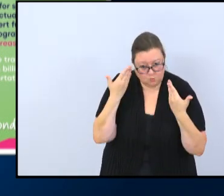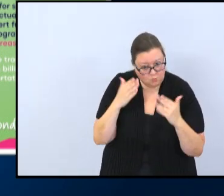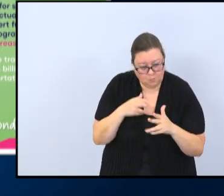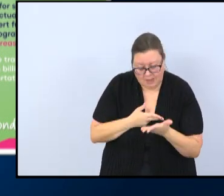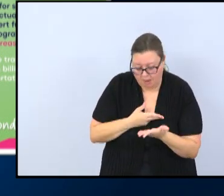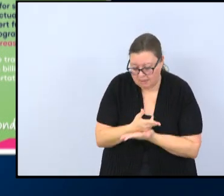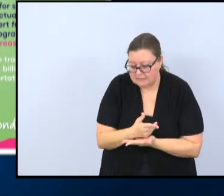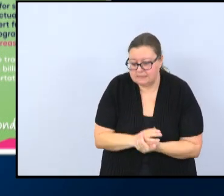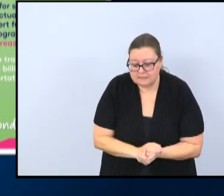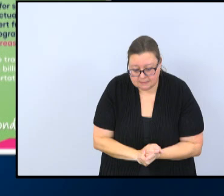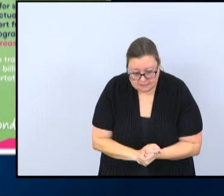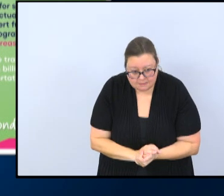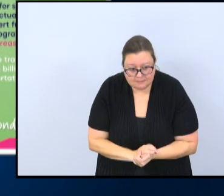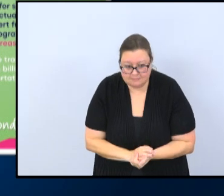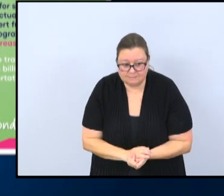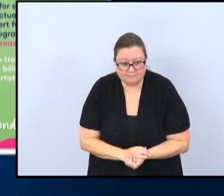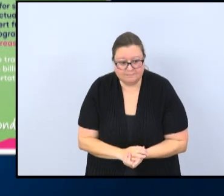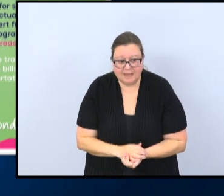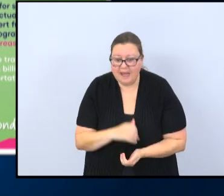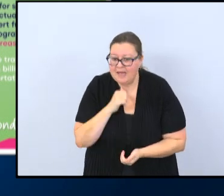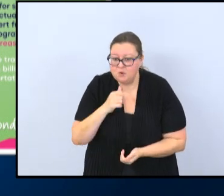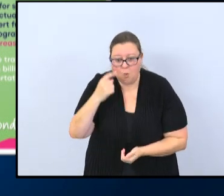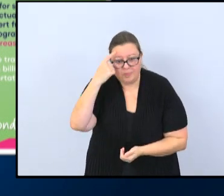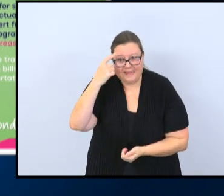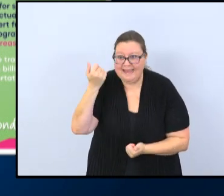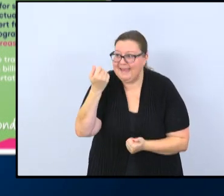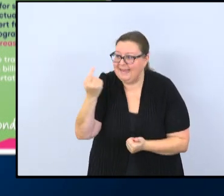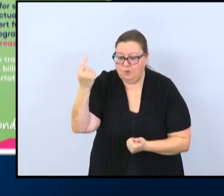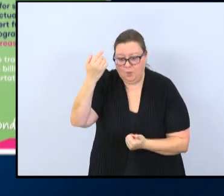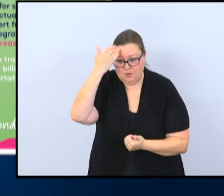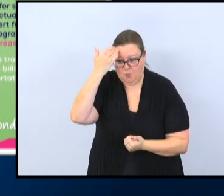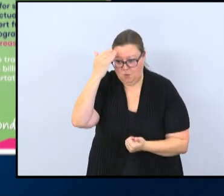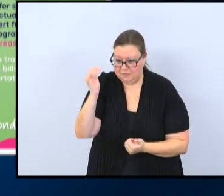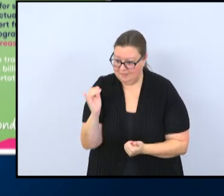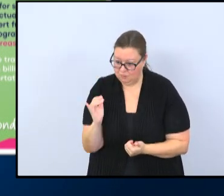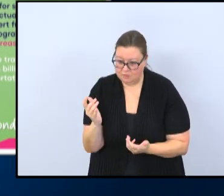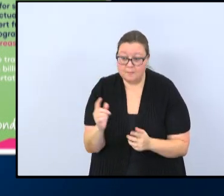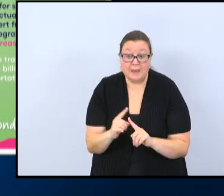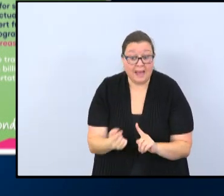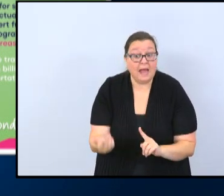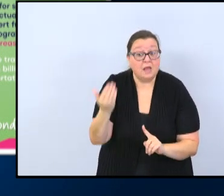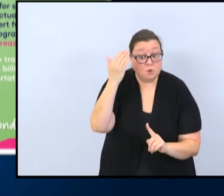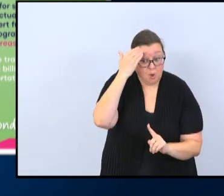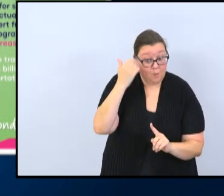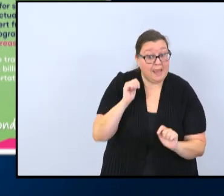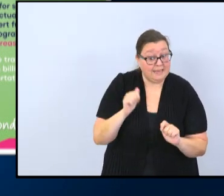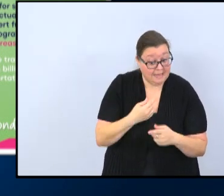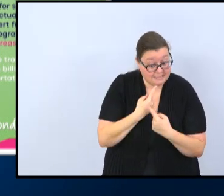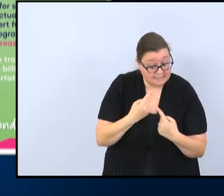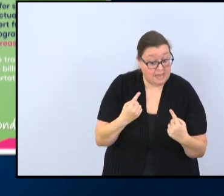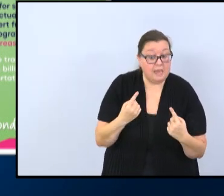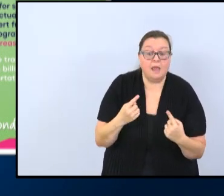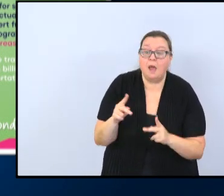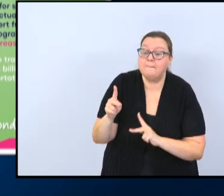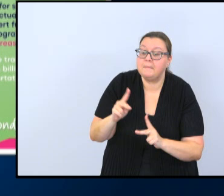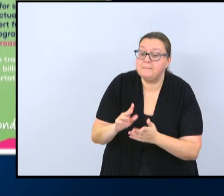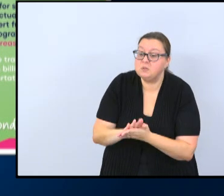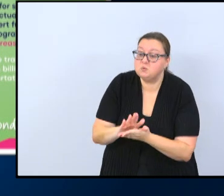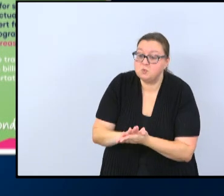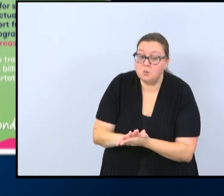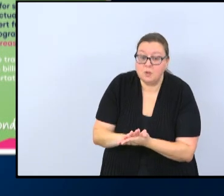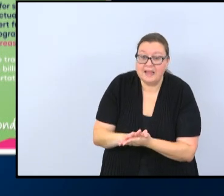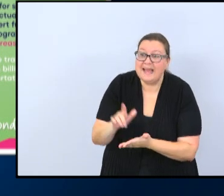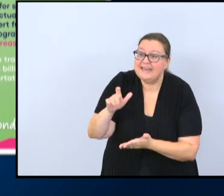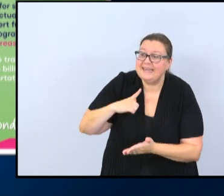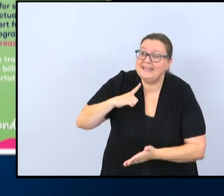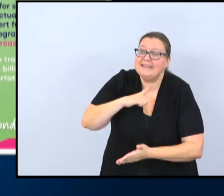know. I don't think anybody honestly truly knows either. But what I do know and what I can say is that public schools need the